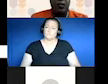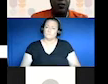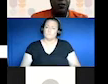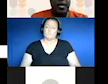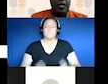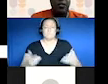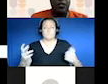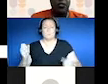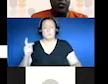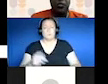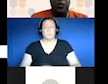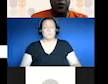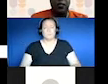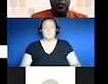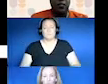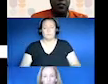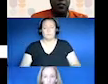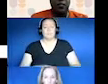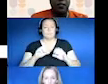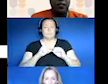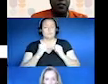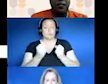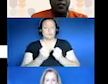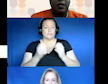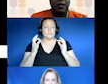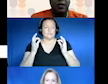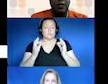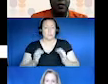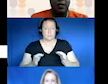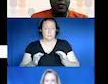Okay, so the slide on social determinants.